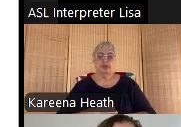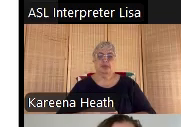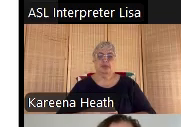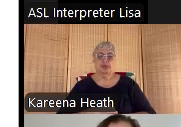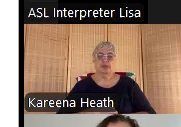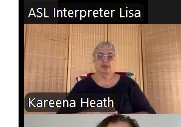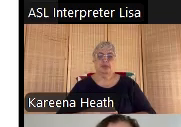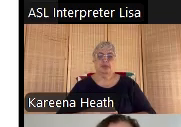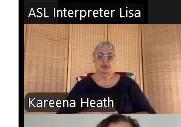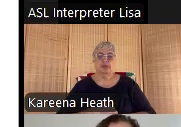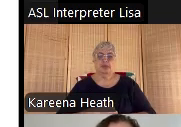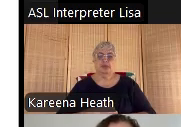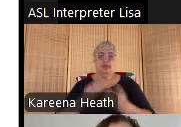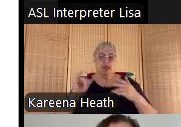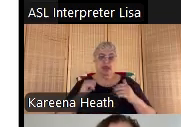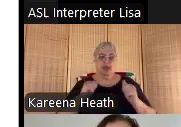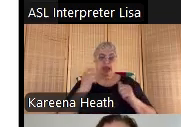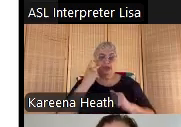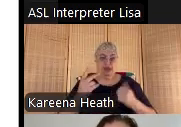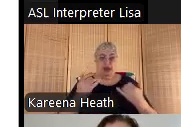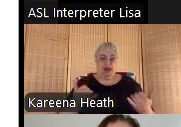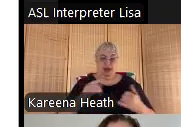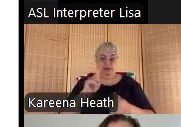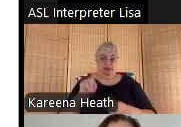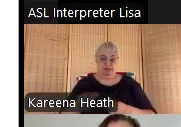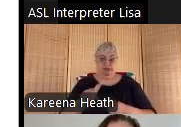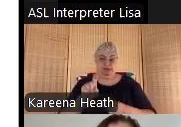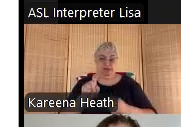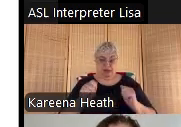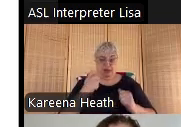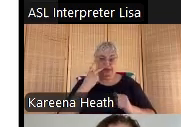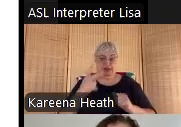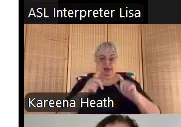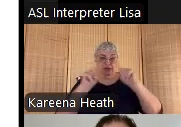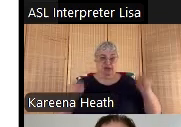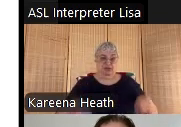Okay. All right. Can everybody see Can people, that? can everybody see that?